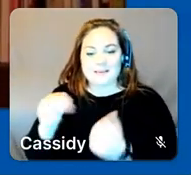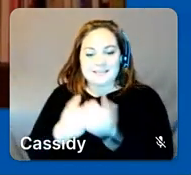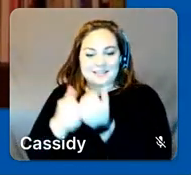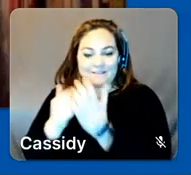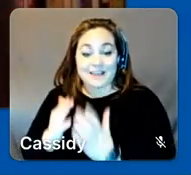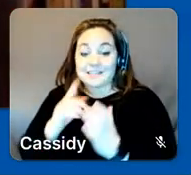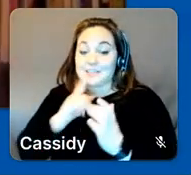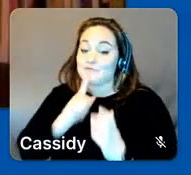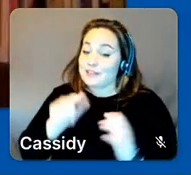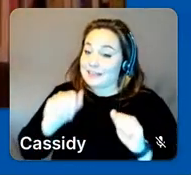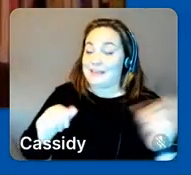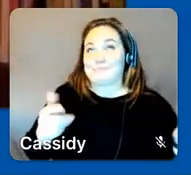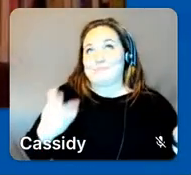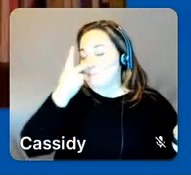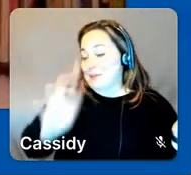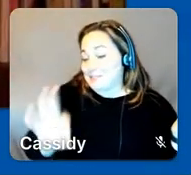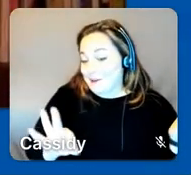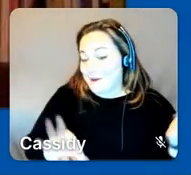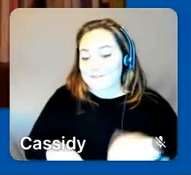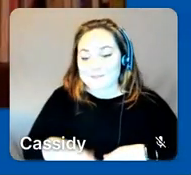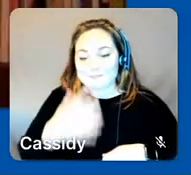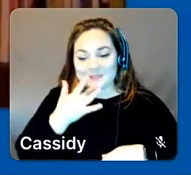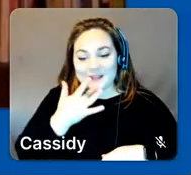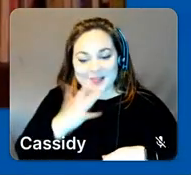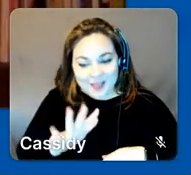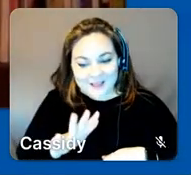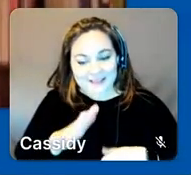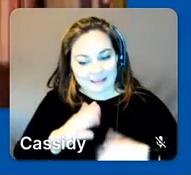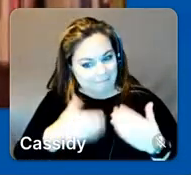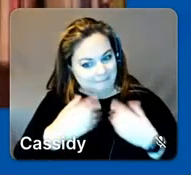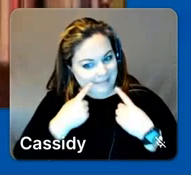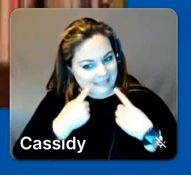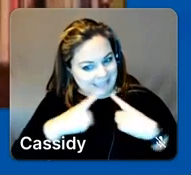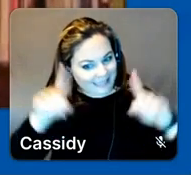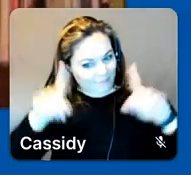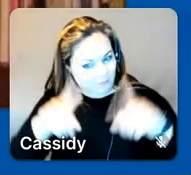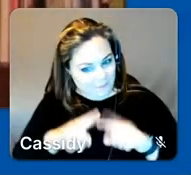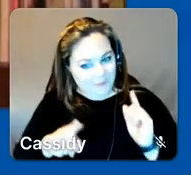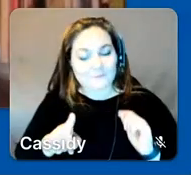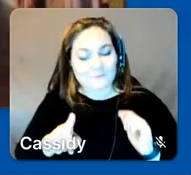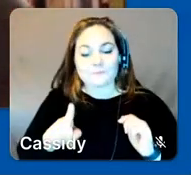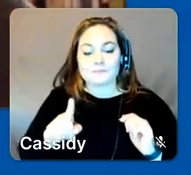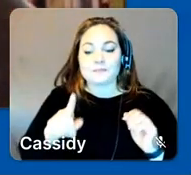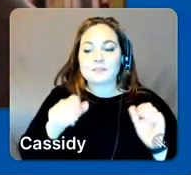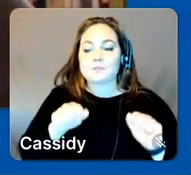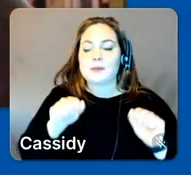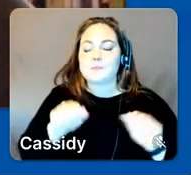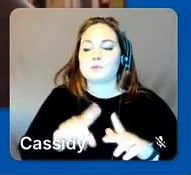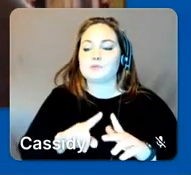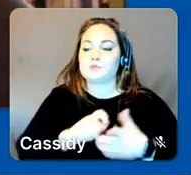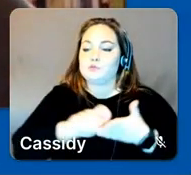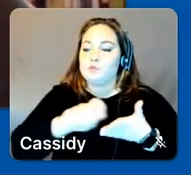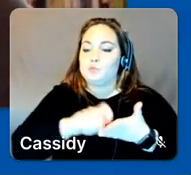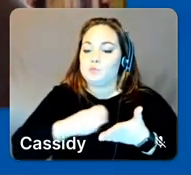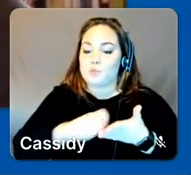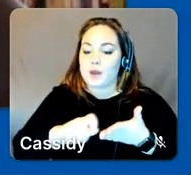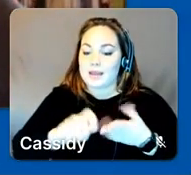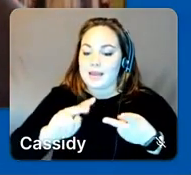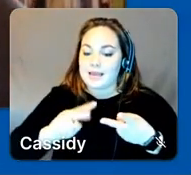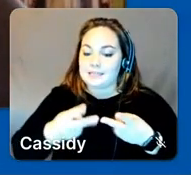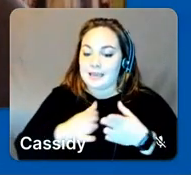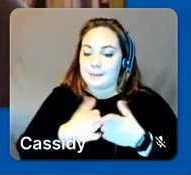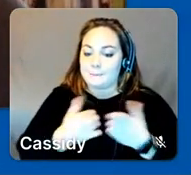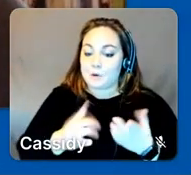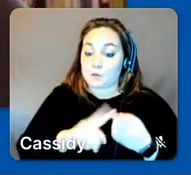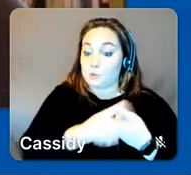piss off, you know. So luckily it went really well, but to write a sequel to someone else's work is